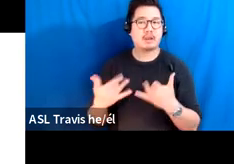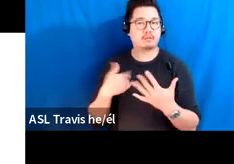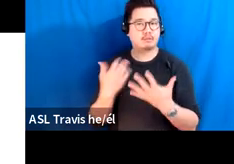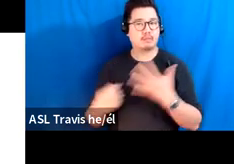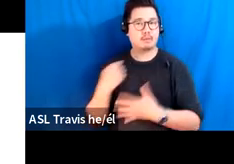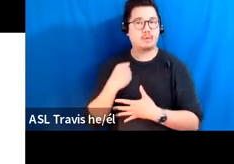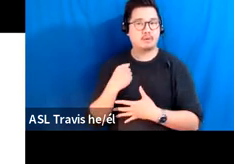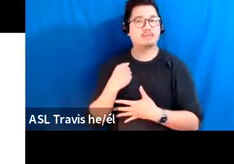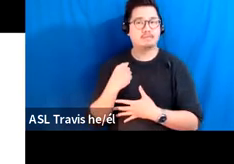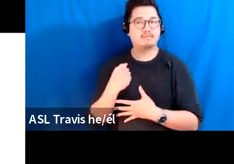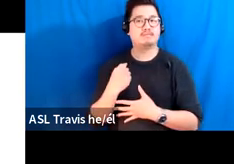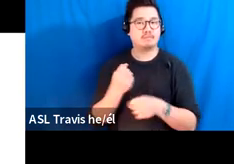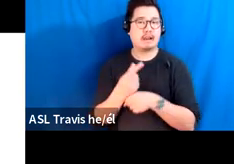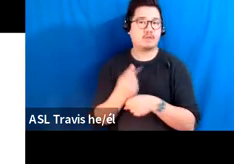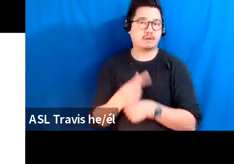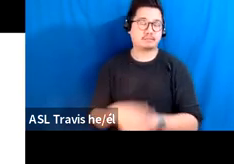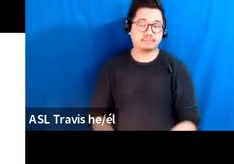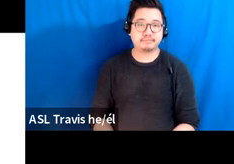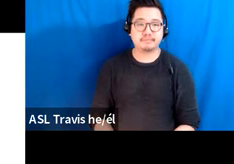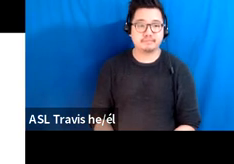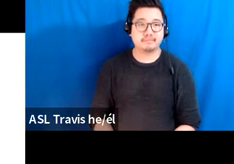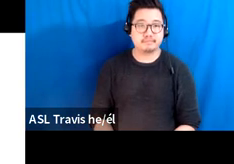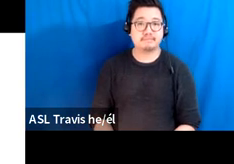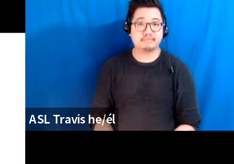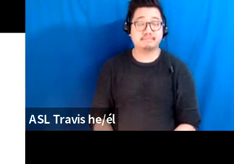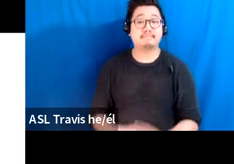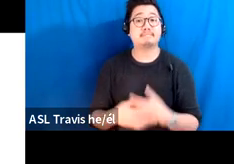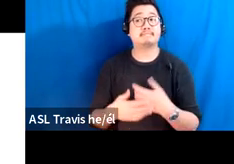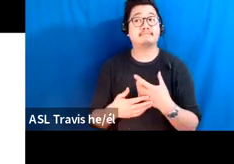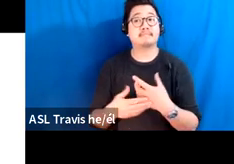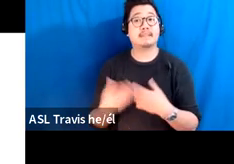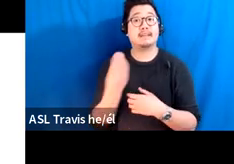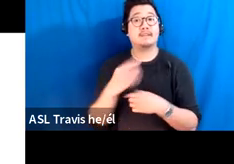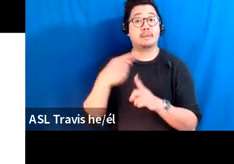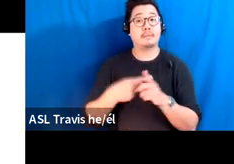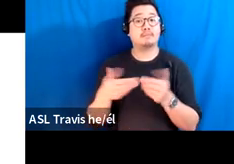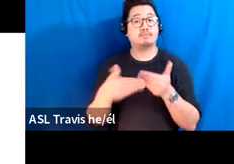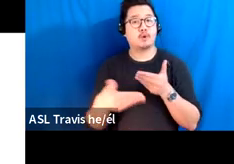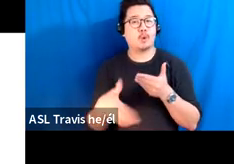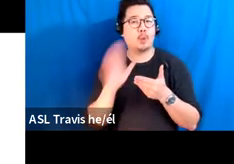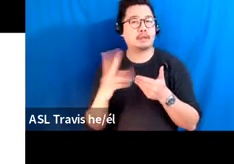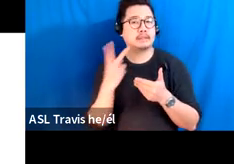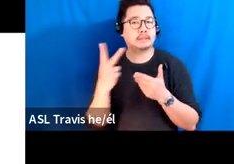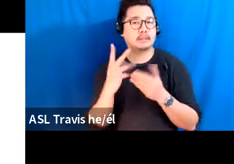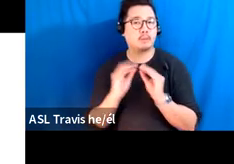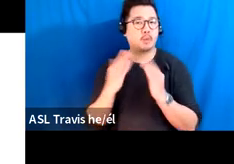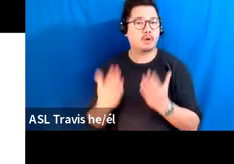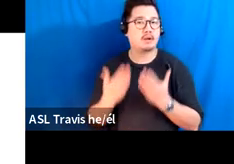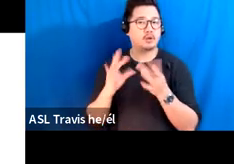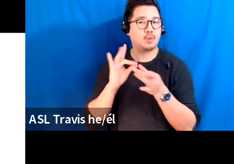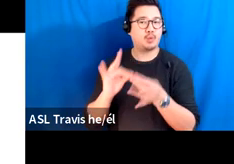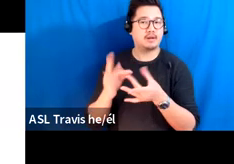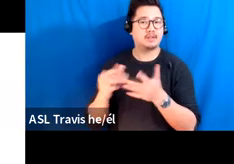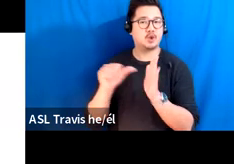um year after year so in coming years or in coming months you'll see more proposals on grade reconfiguration